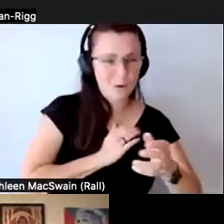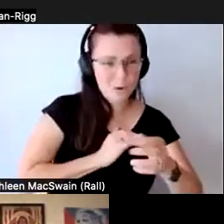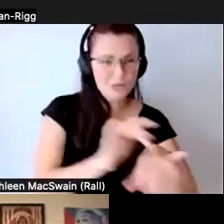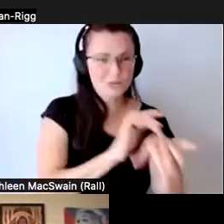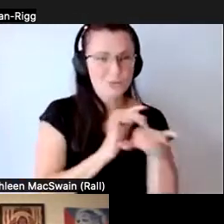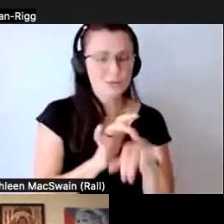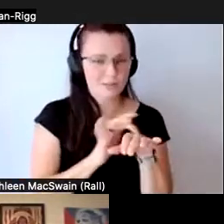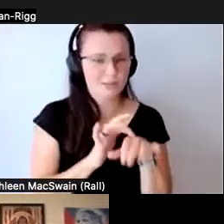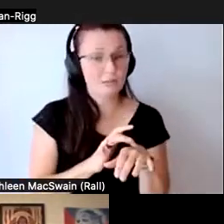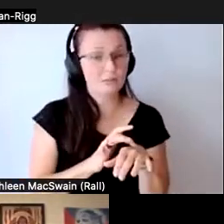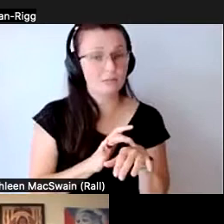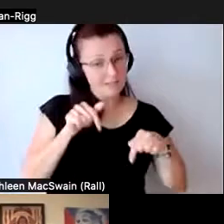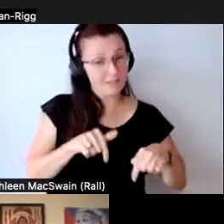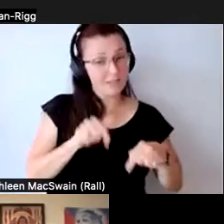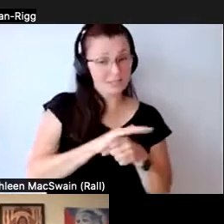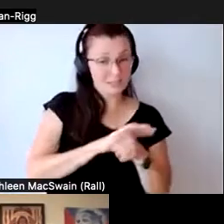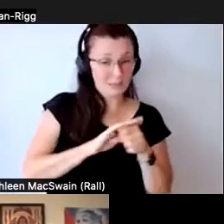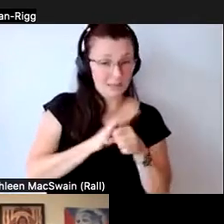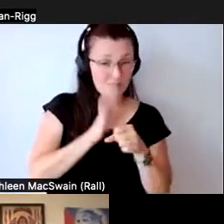who are using drugs.